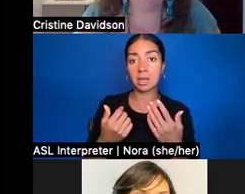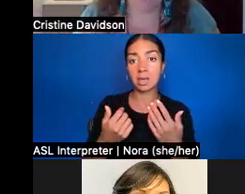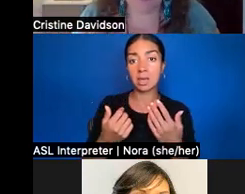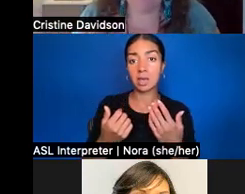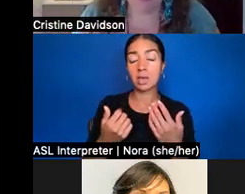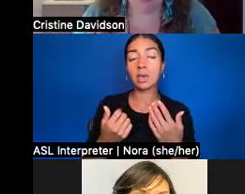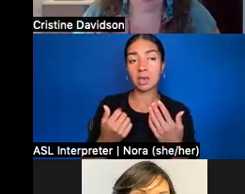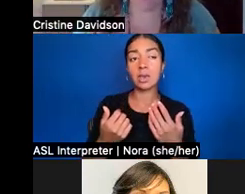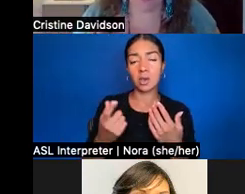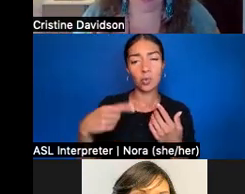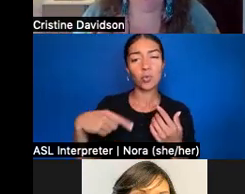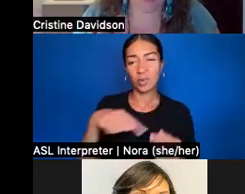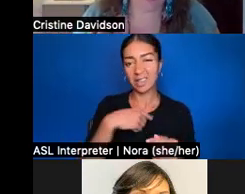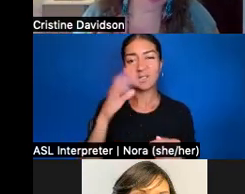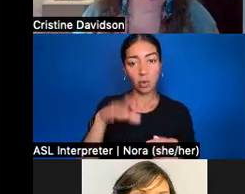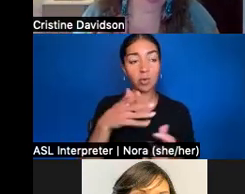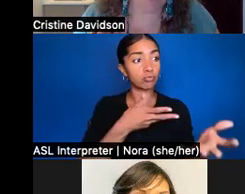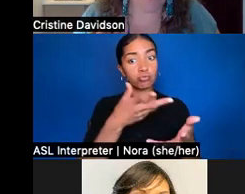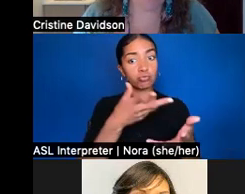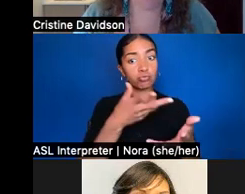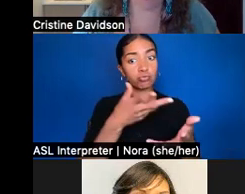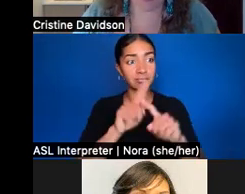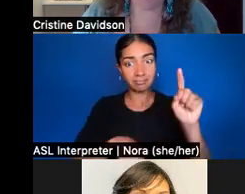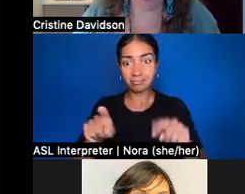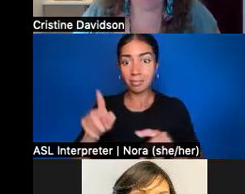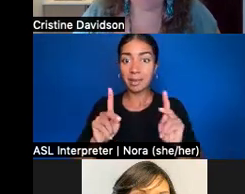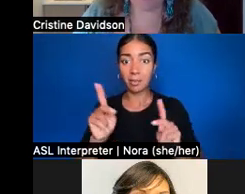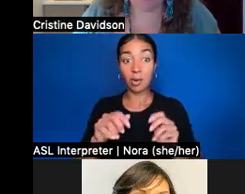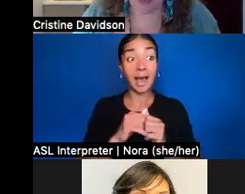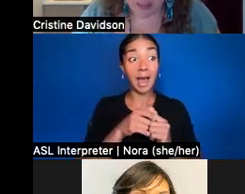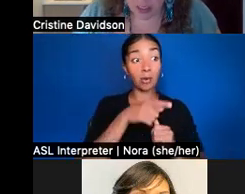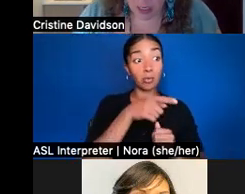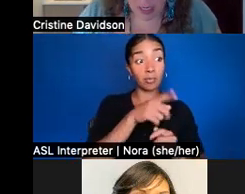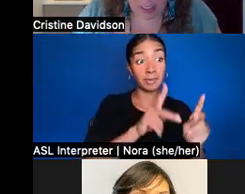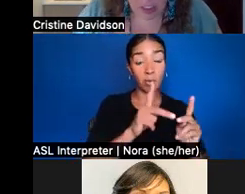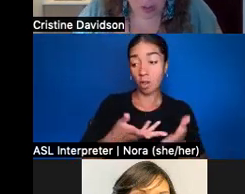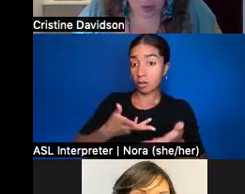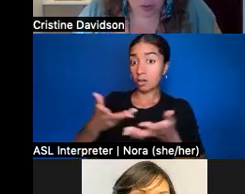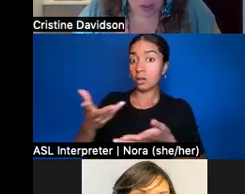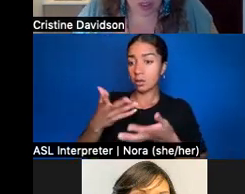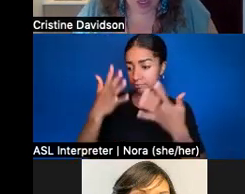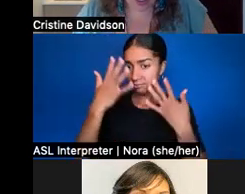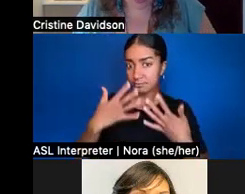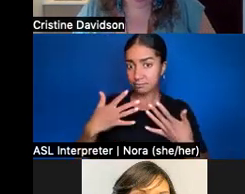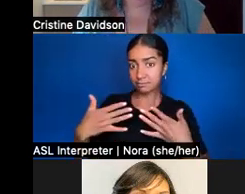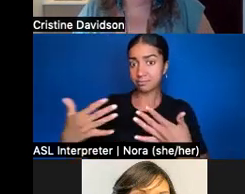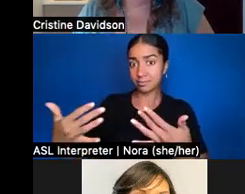all worked with different people that they show up a certain kind of way, right? And so